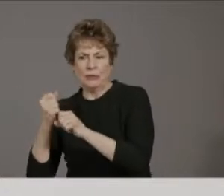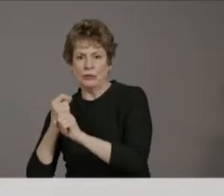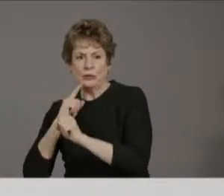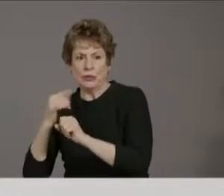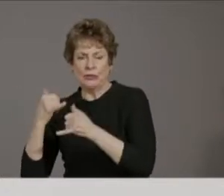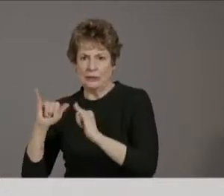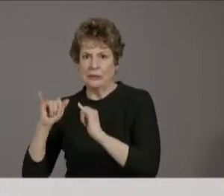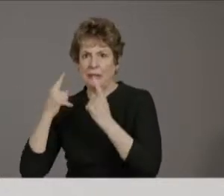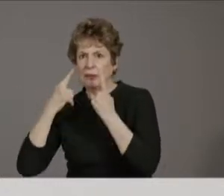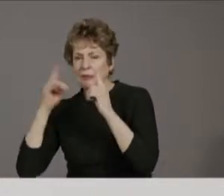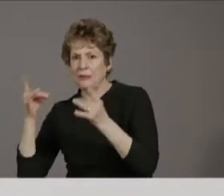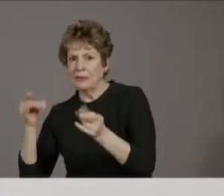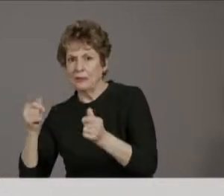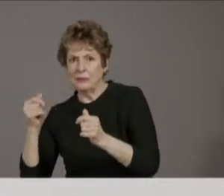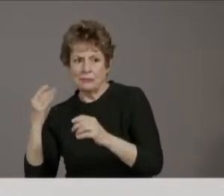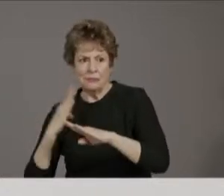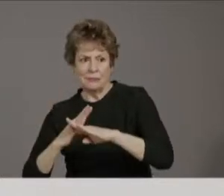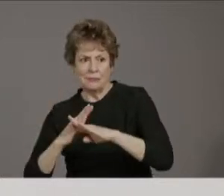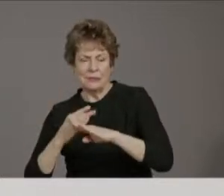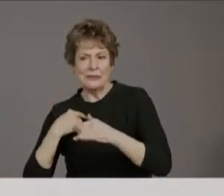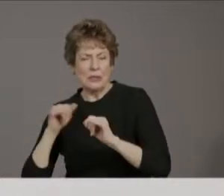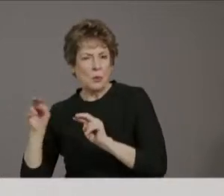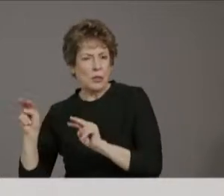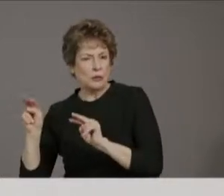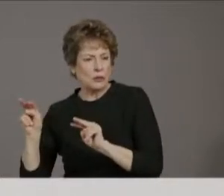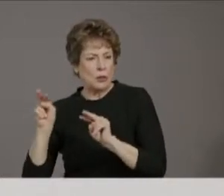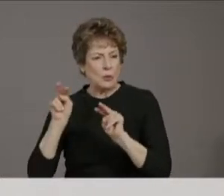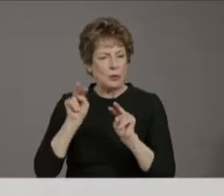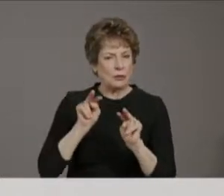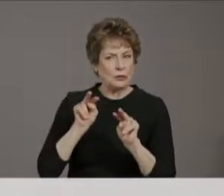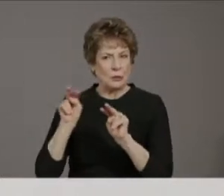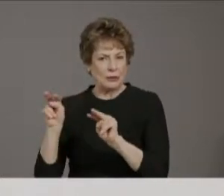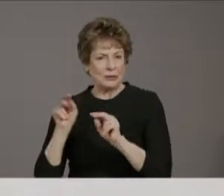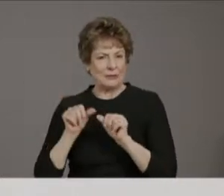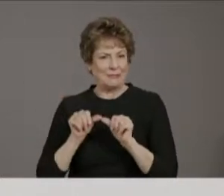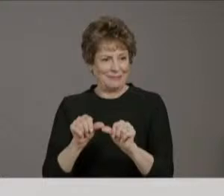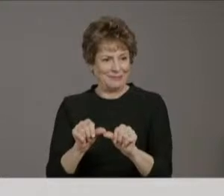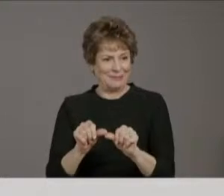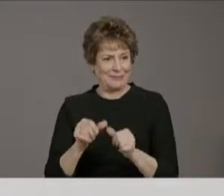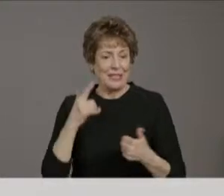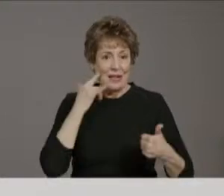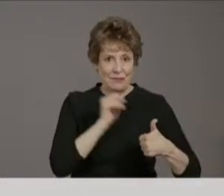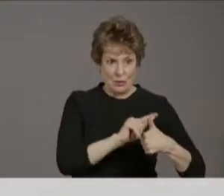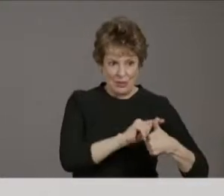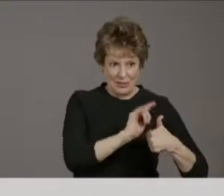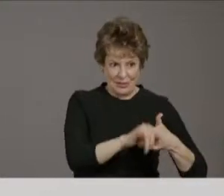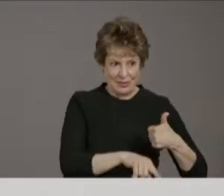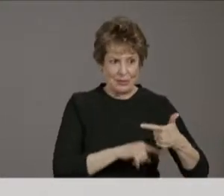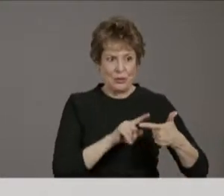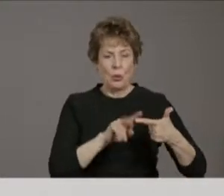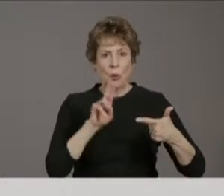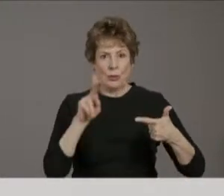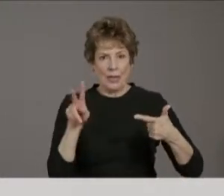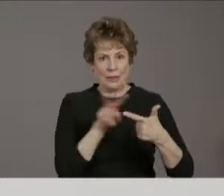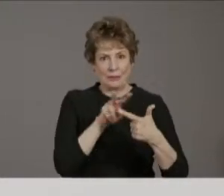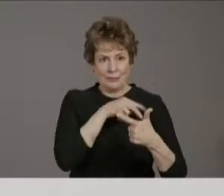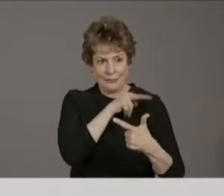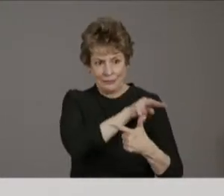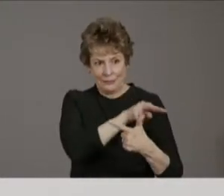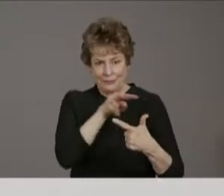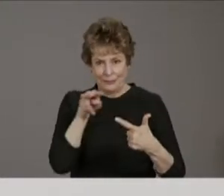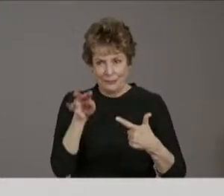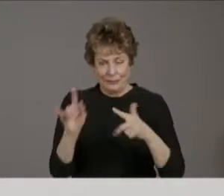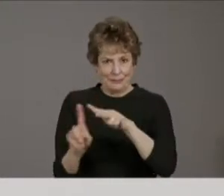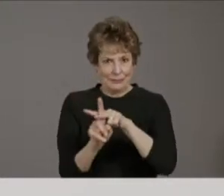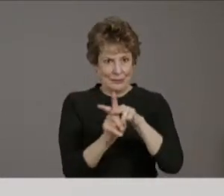do continue to monitor. The California and the UK strain, we're not quite as worried right